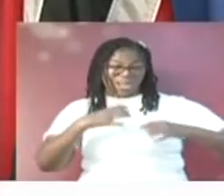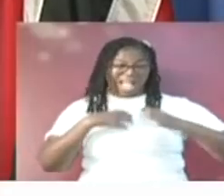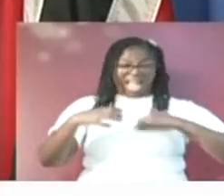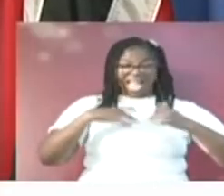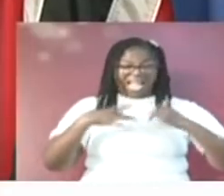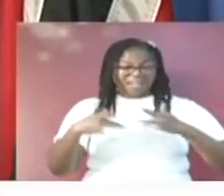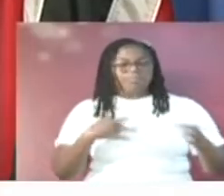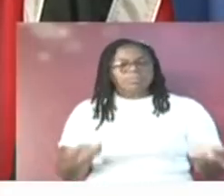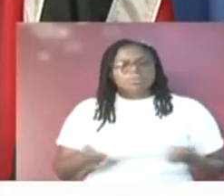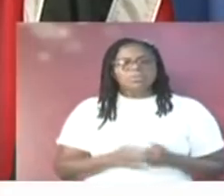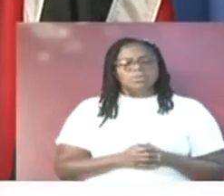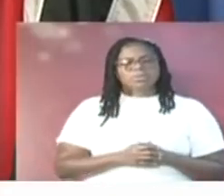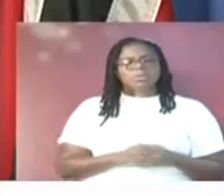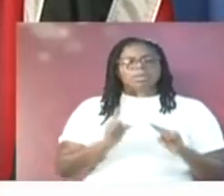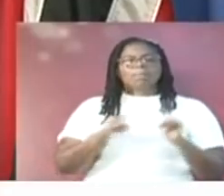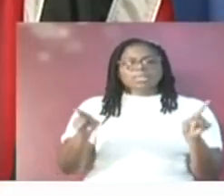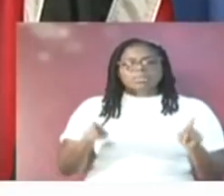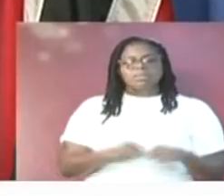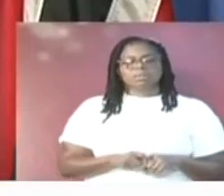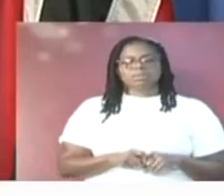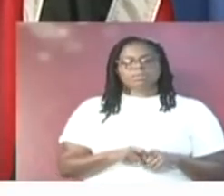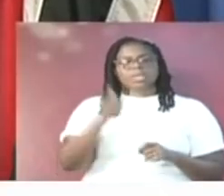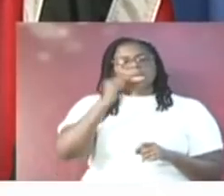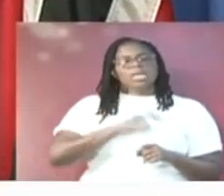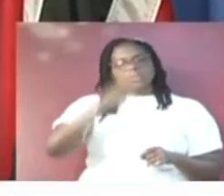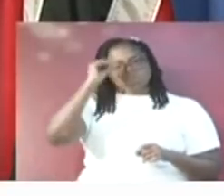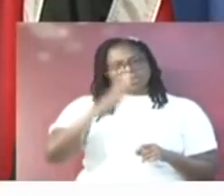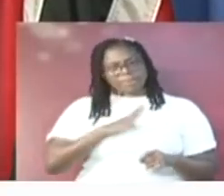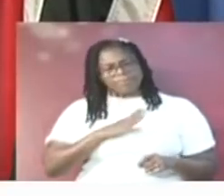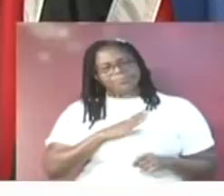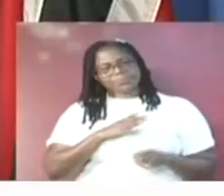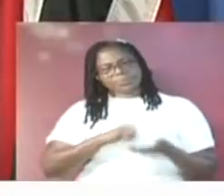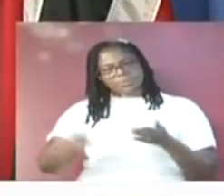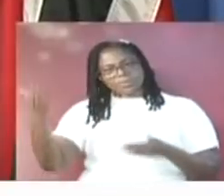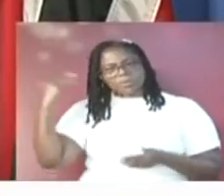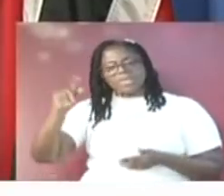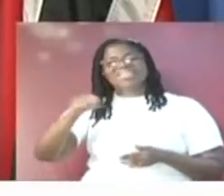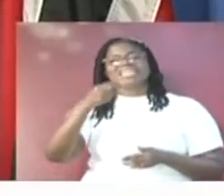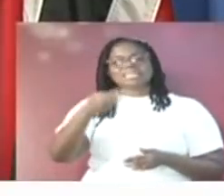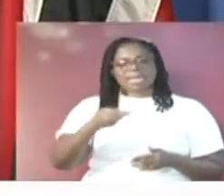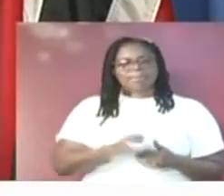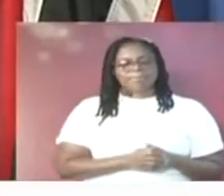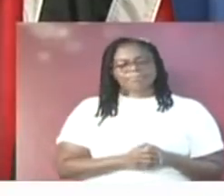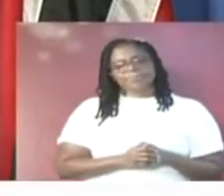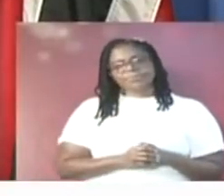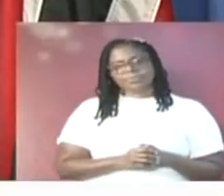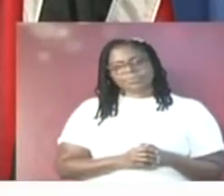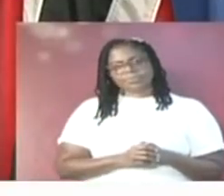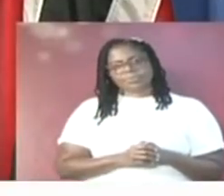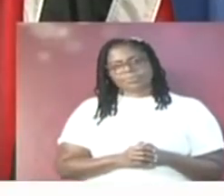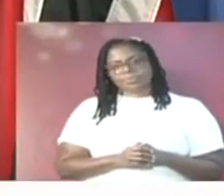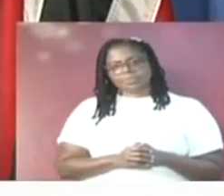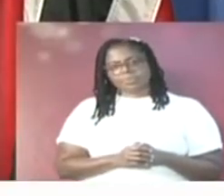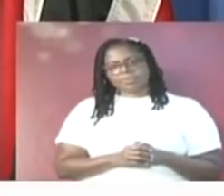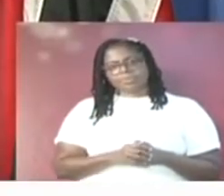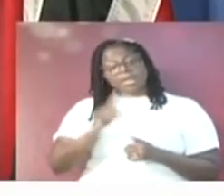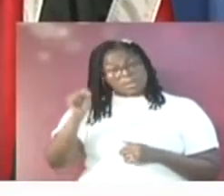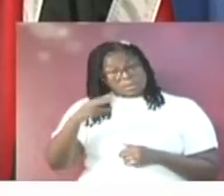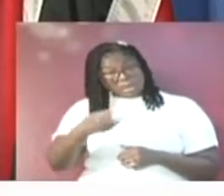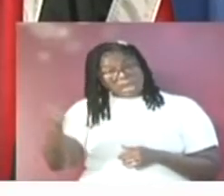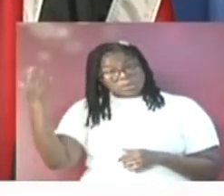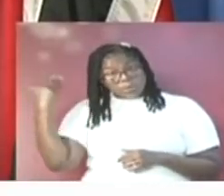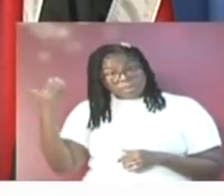Ladies and gentlemen, last week, Thursday, based on the